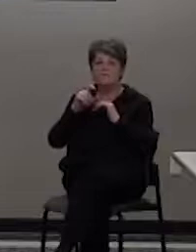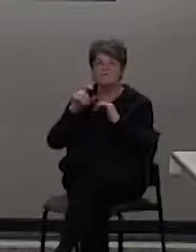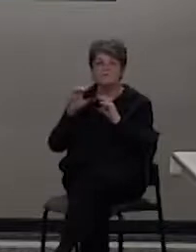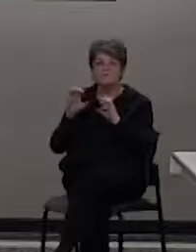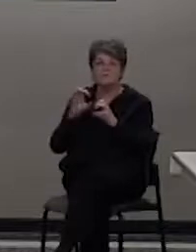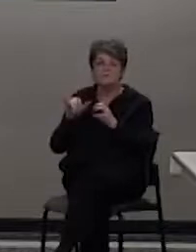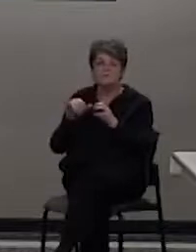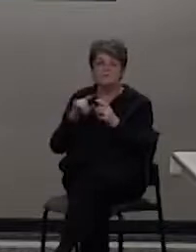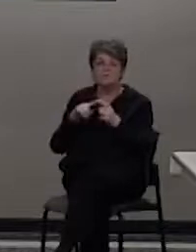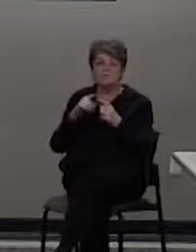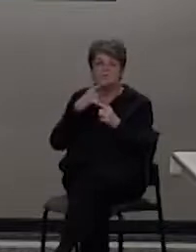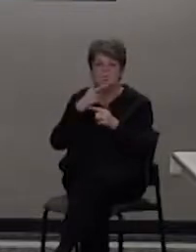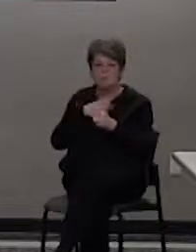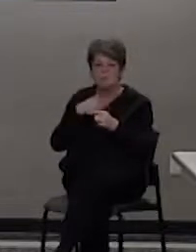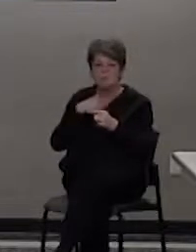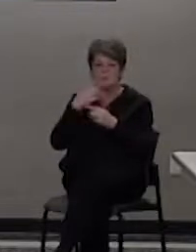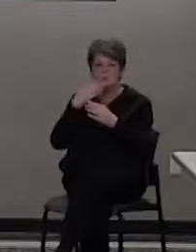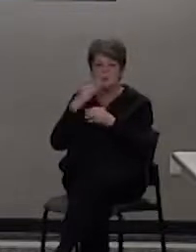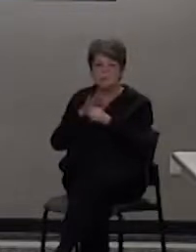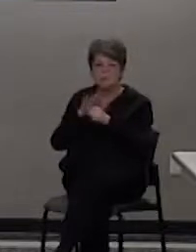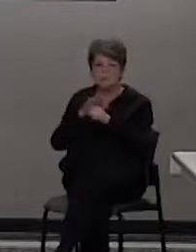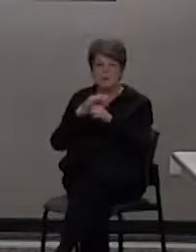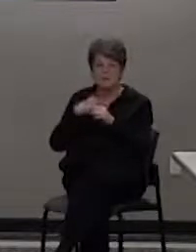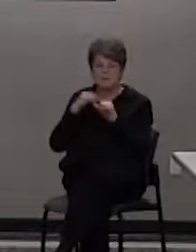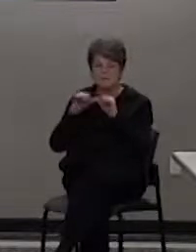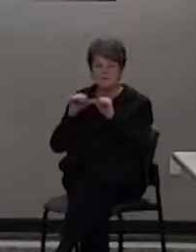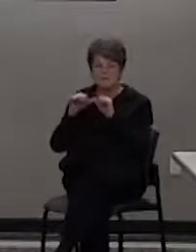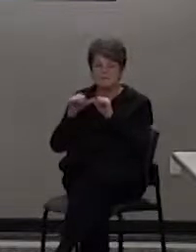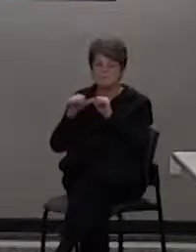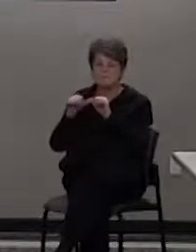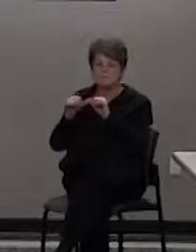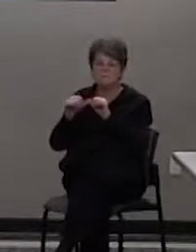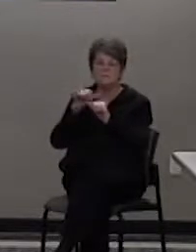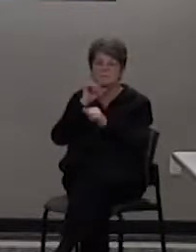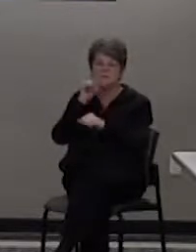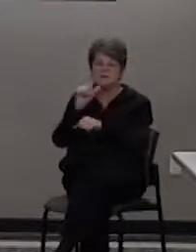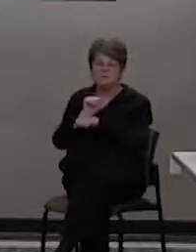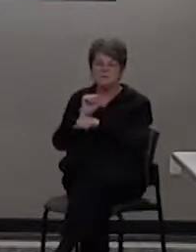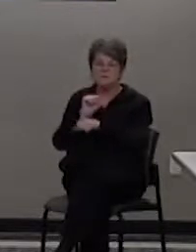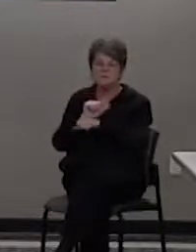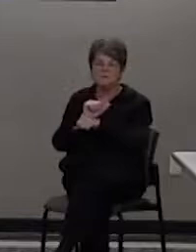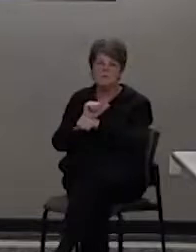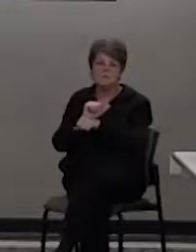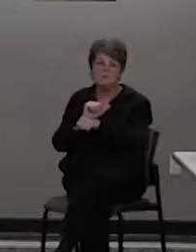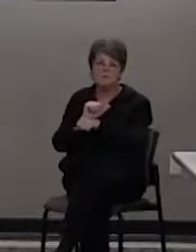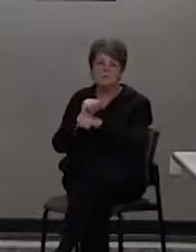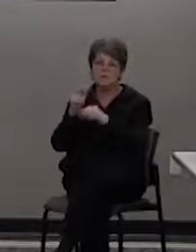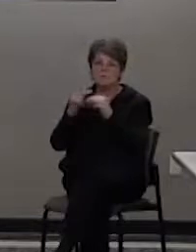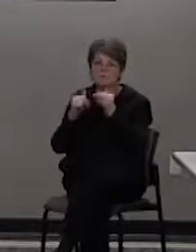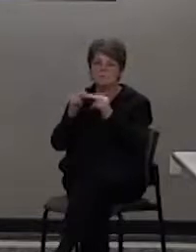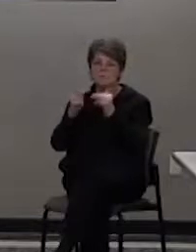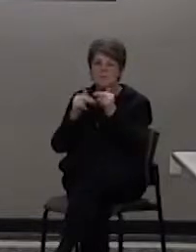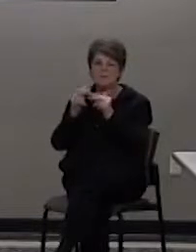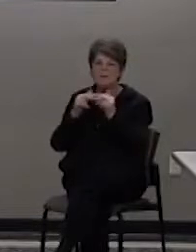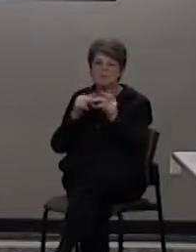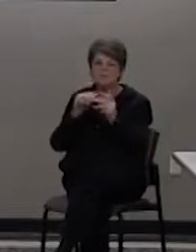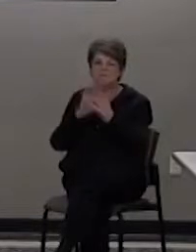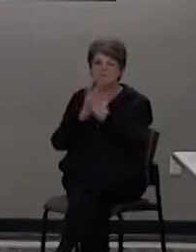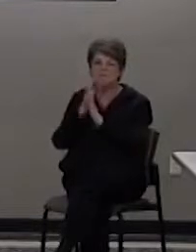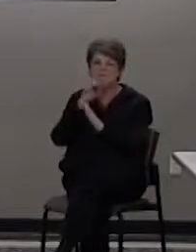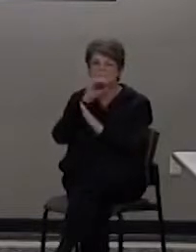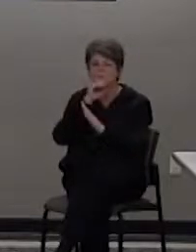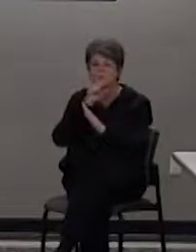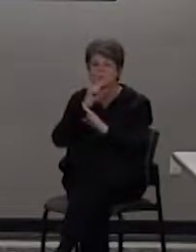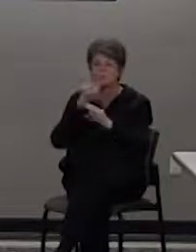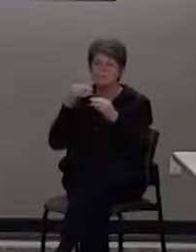that. To say, we're good enough, we're sustaining, it doesn't work. Building assets age. Market preferences